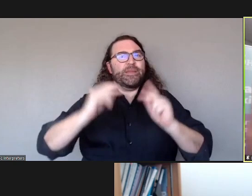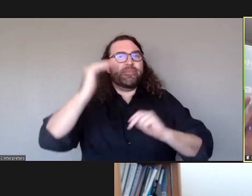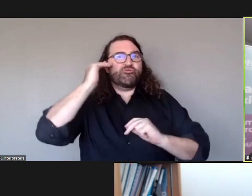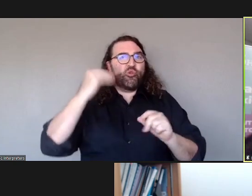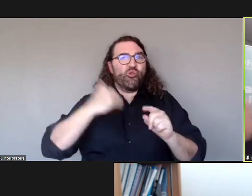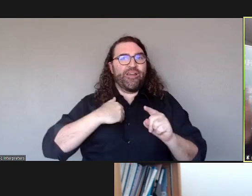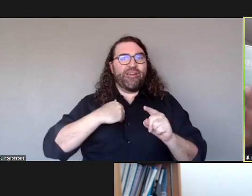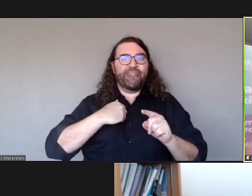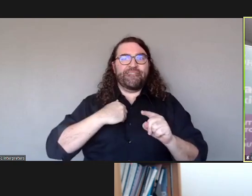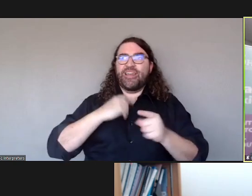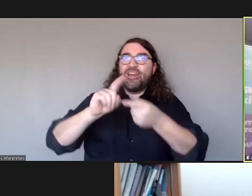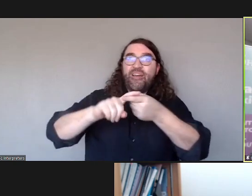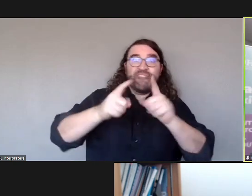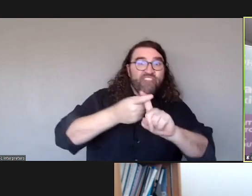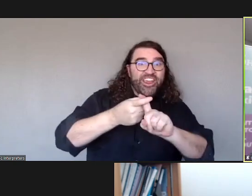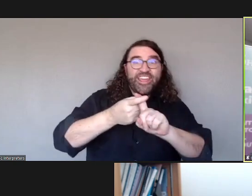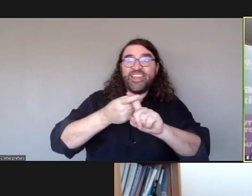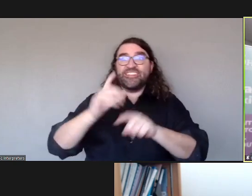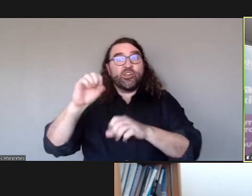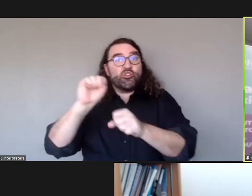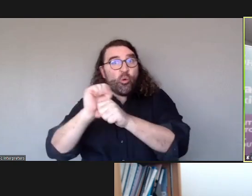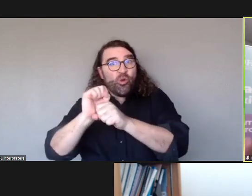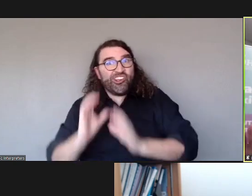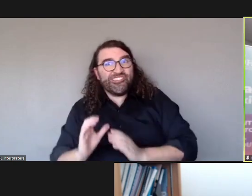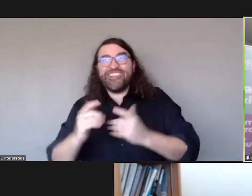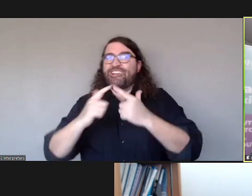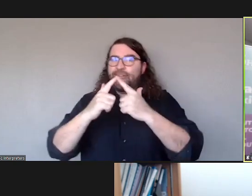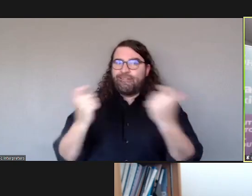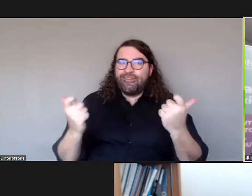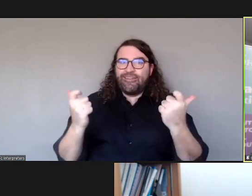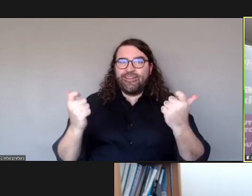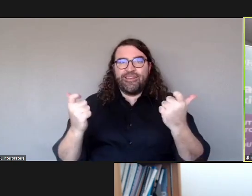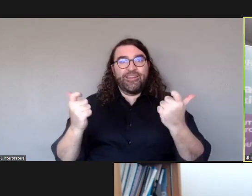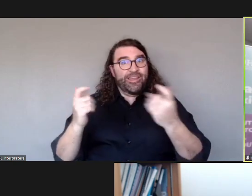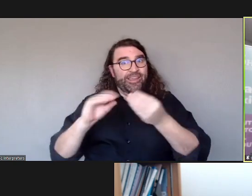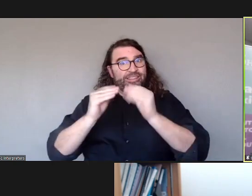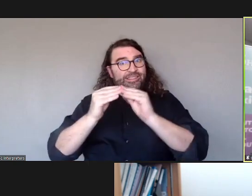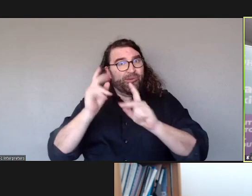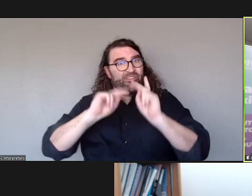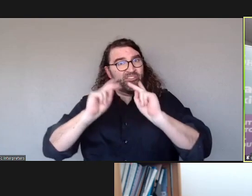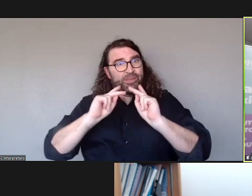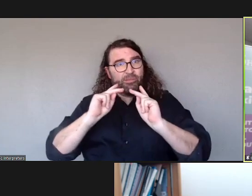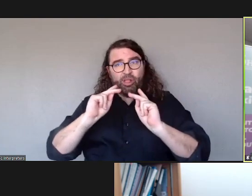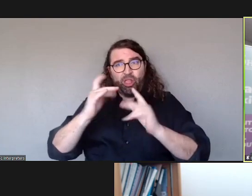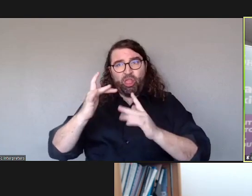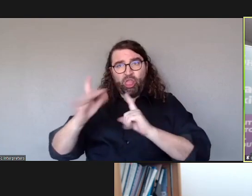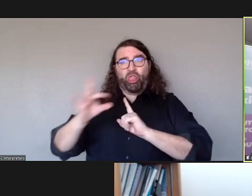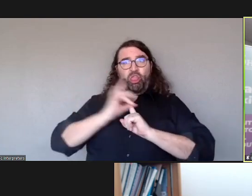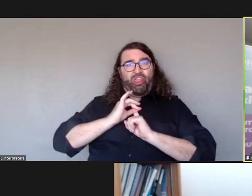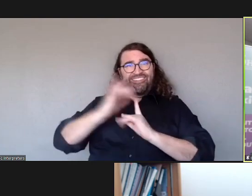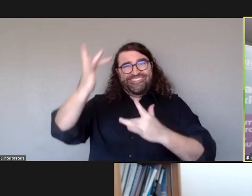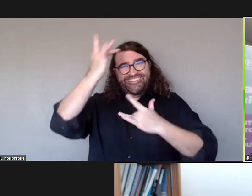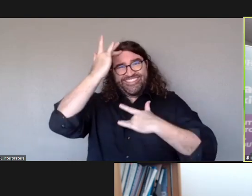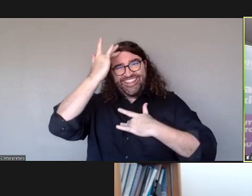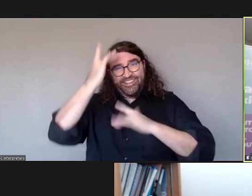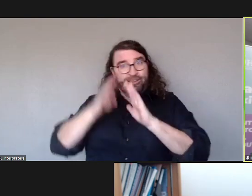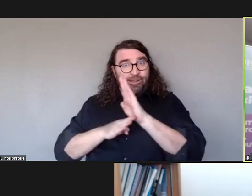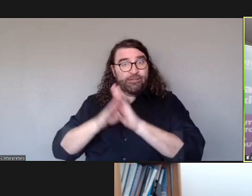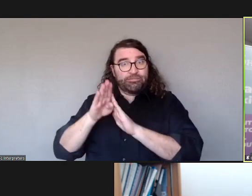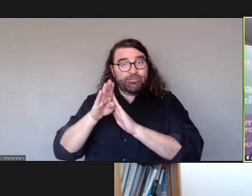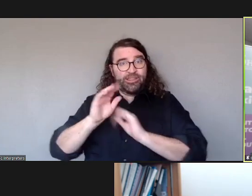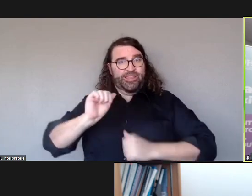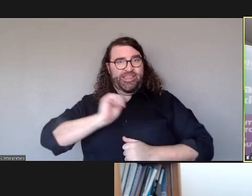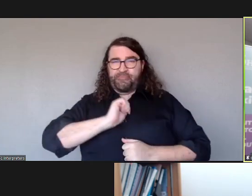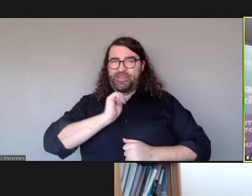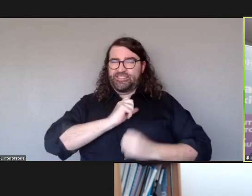friends, and I throw my patients in there, and like there was a big surge. We've seen a lot. And then what I do, because I'm a total nerd and